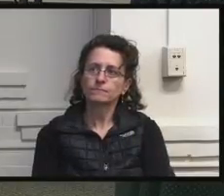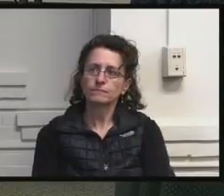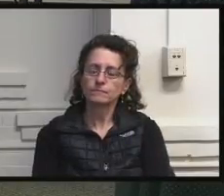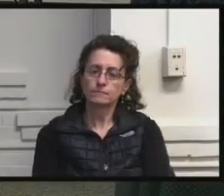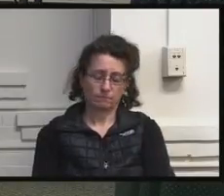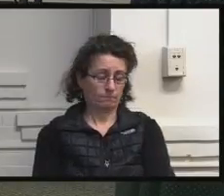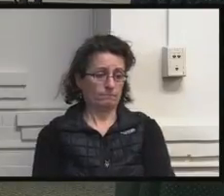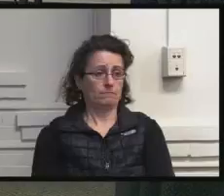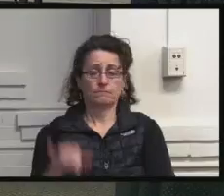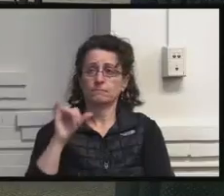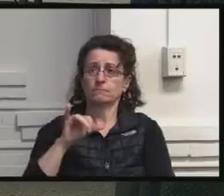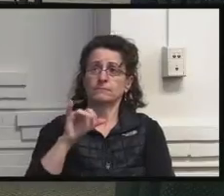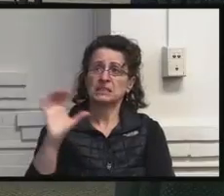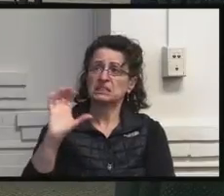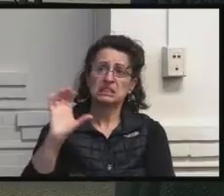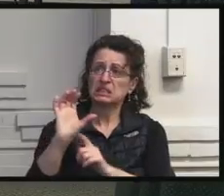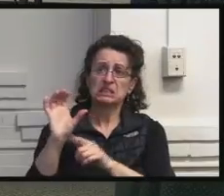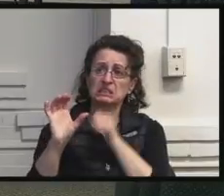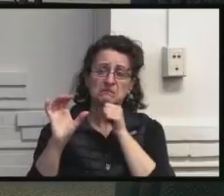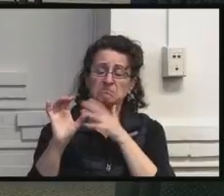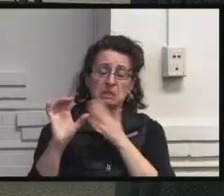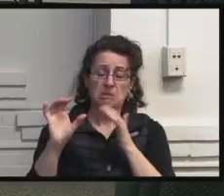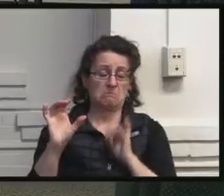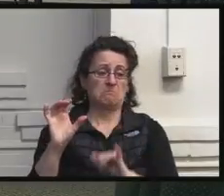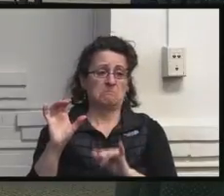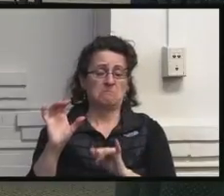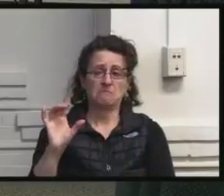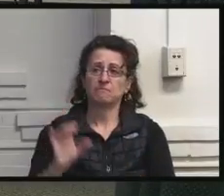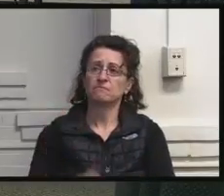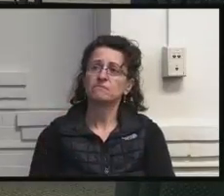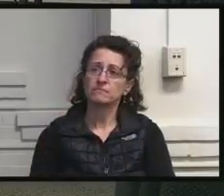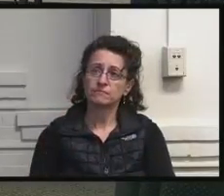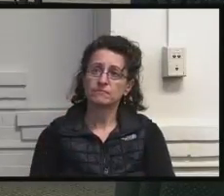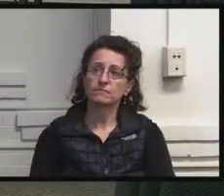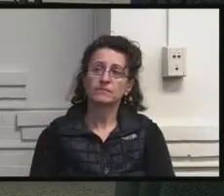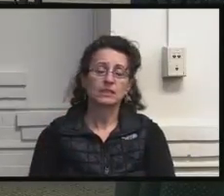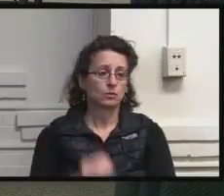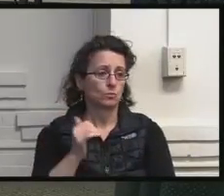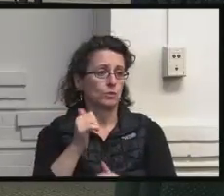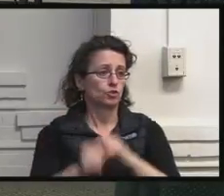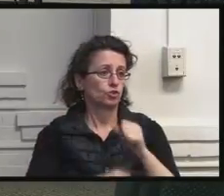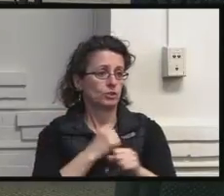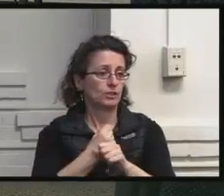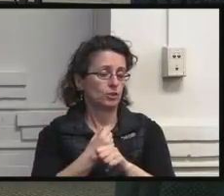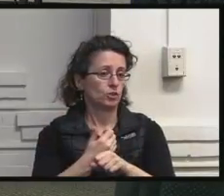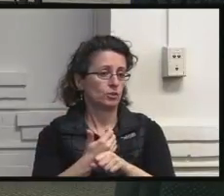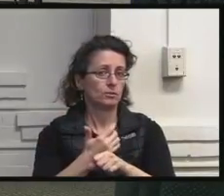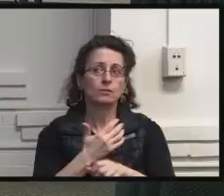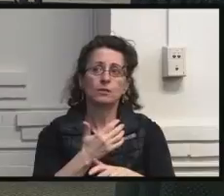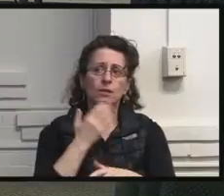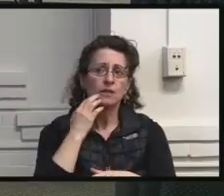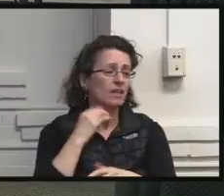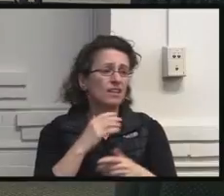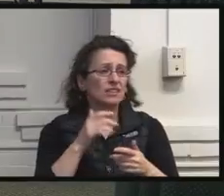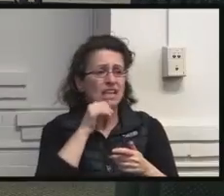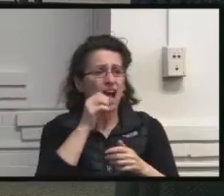I'm surprised that C didn't get more votes. The construction year. Yeah. It's only a construction